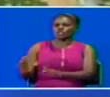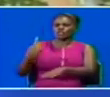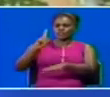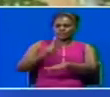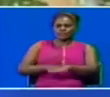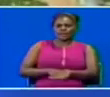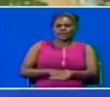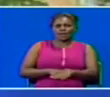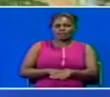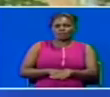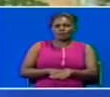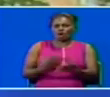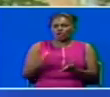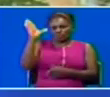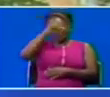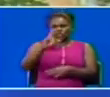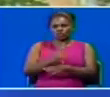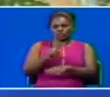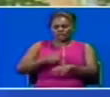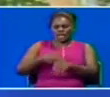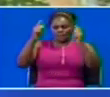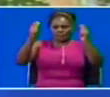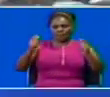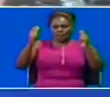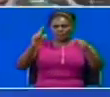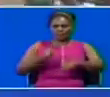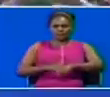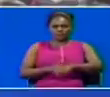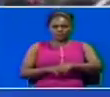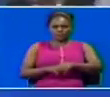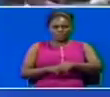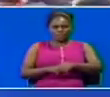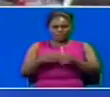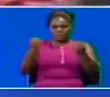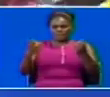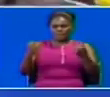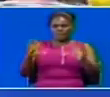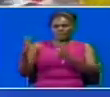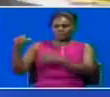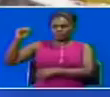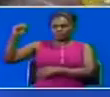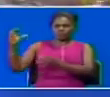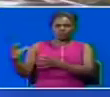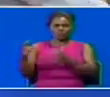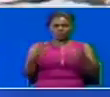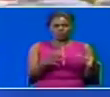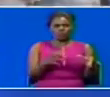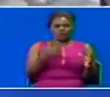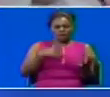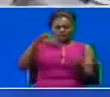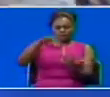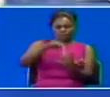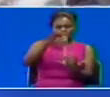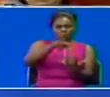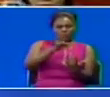during or are not misused during the electioneering period. But with most political parties set to hold their